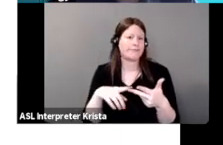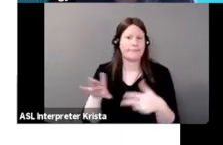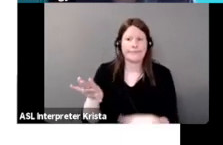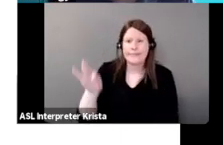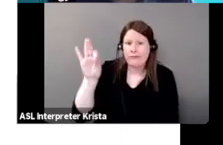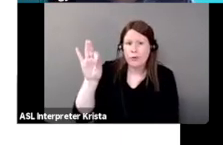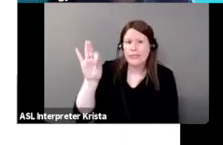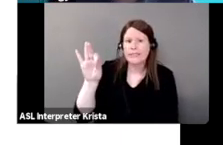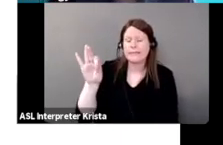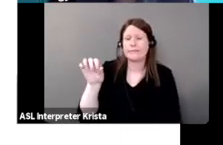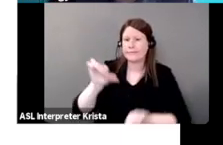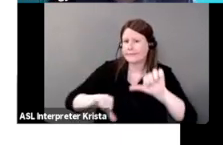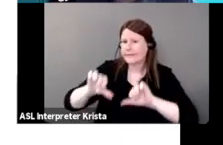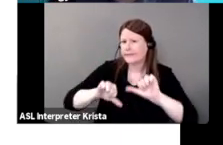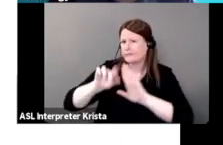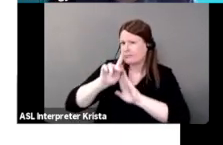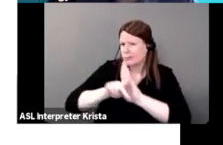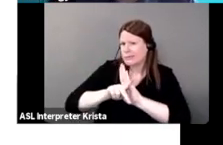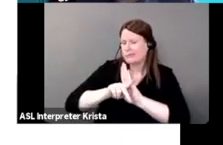or mathematical theorems,